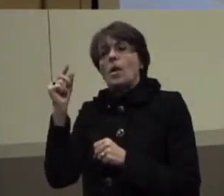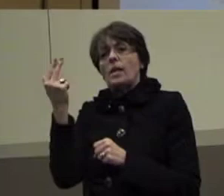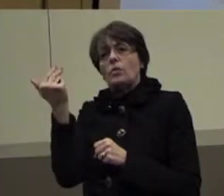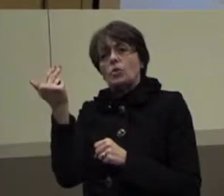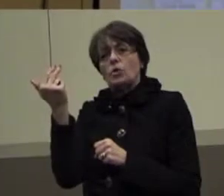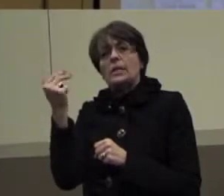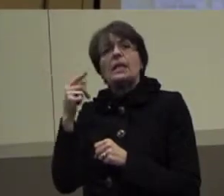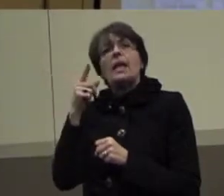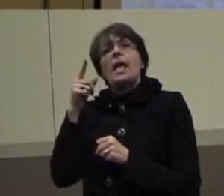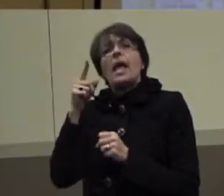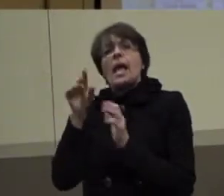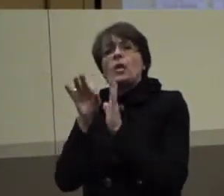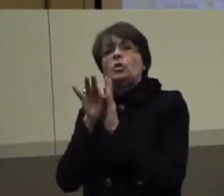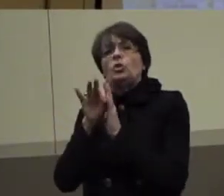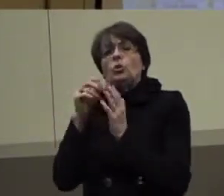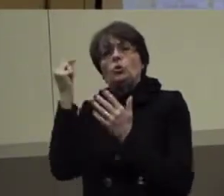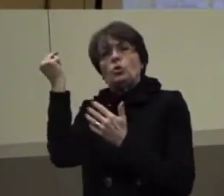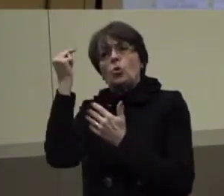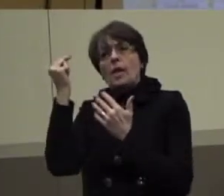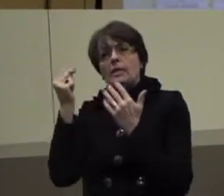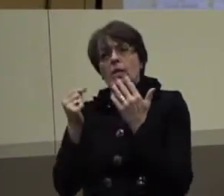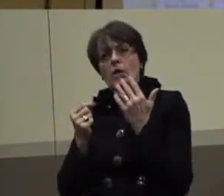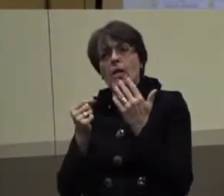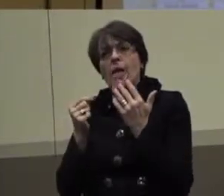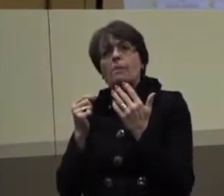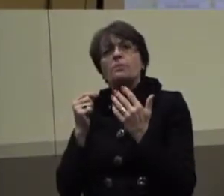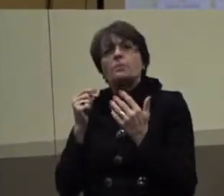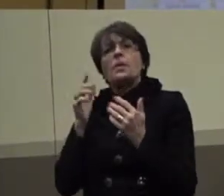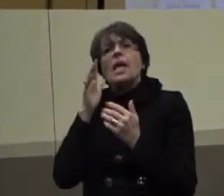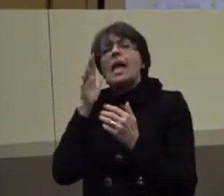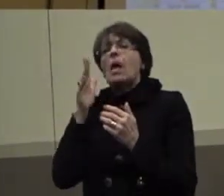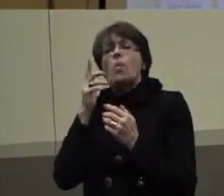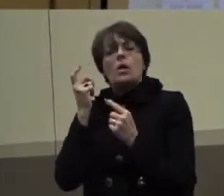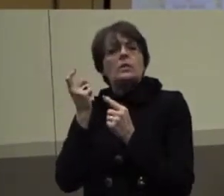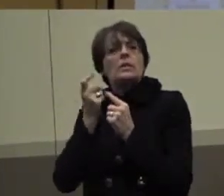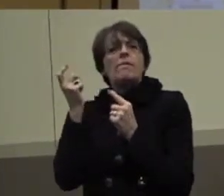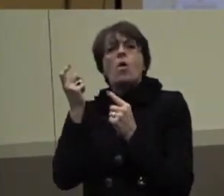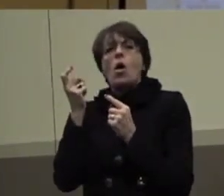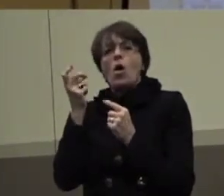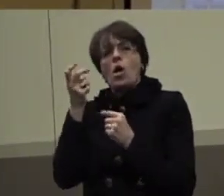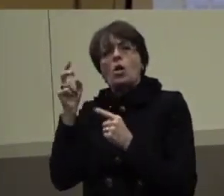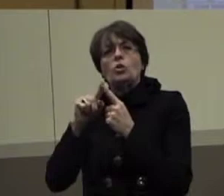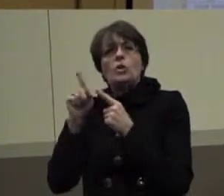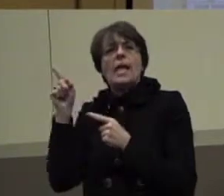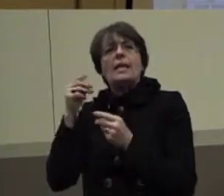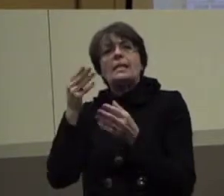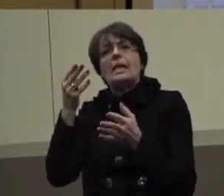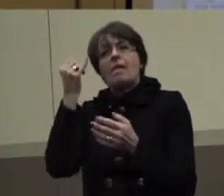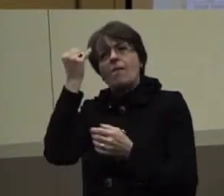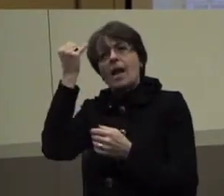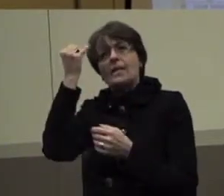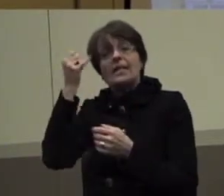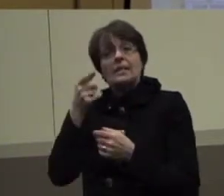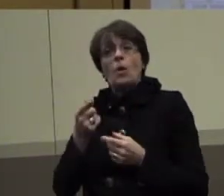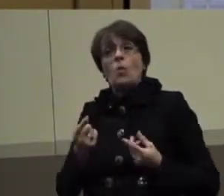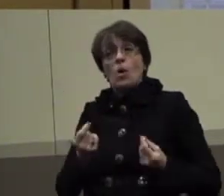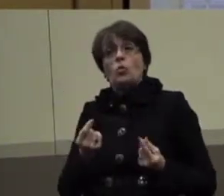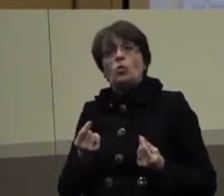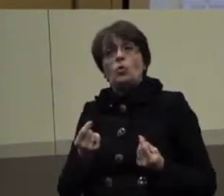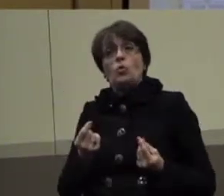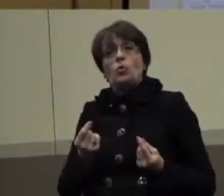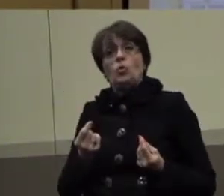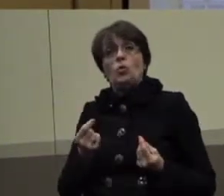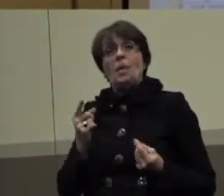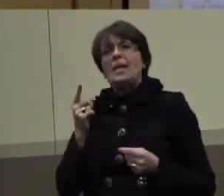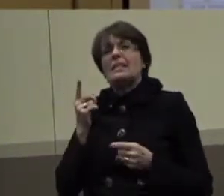then you choose criteria. So it'll default to this just to give people ideas. But what you do is right